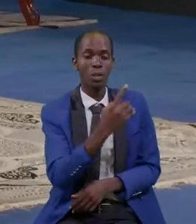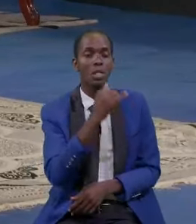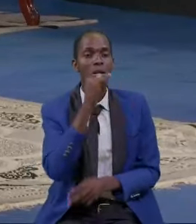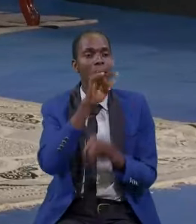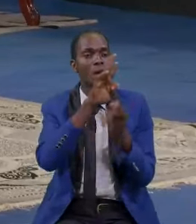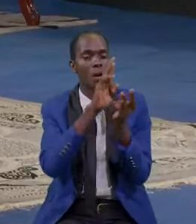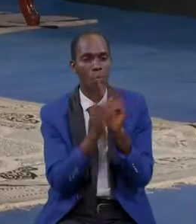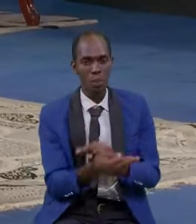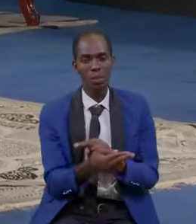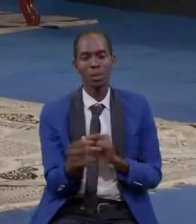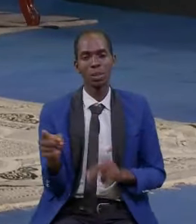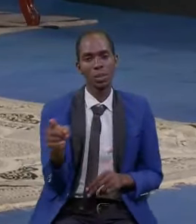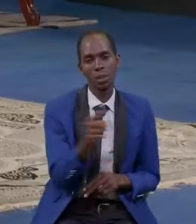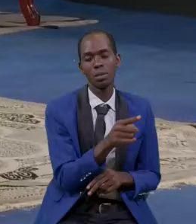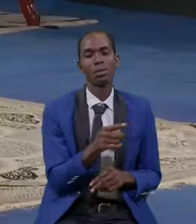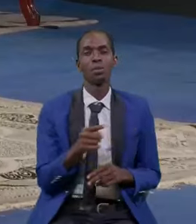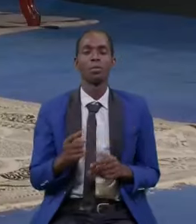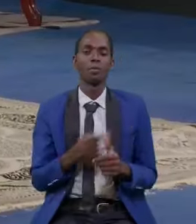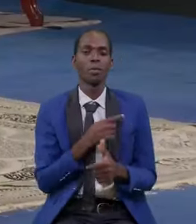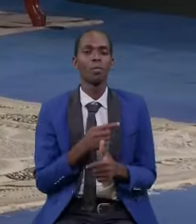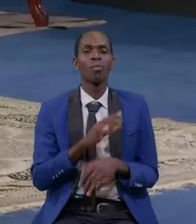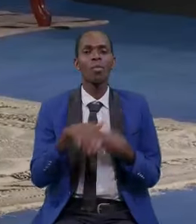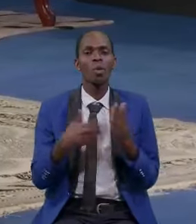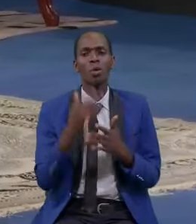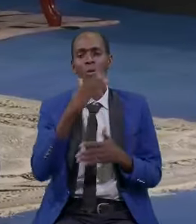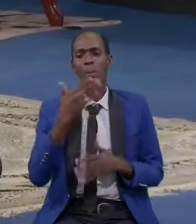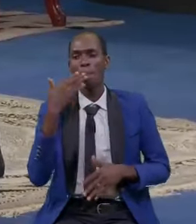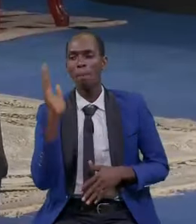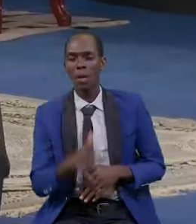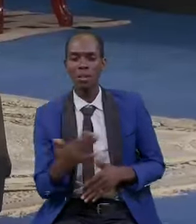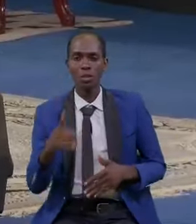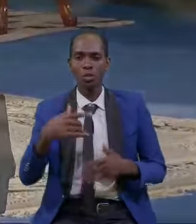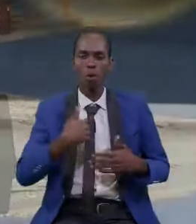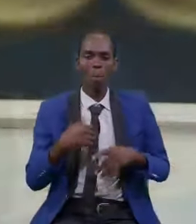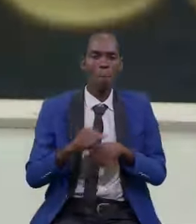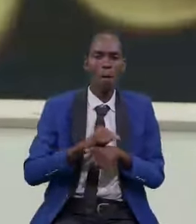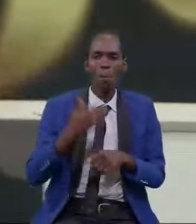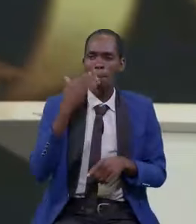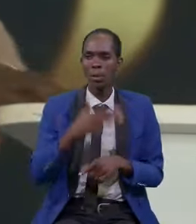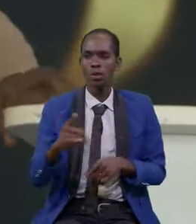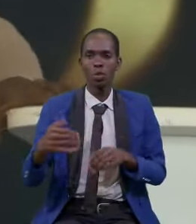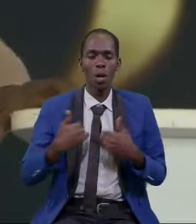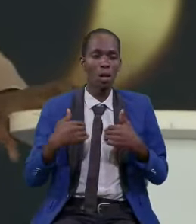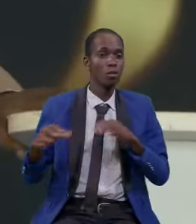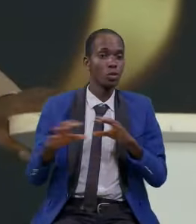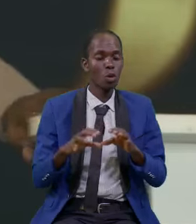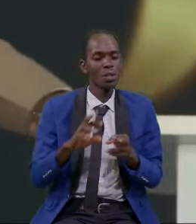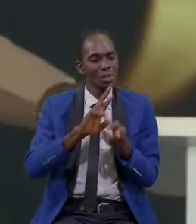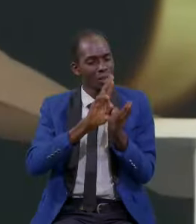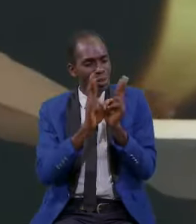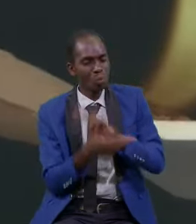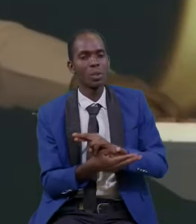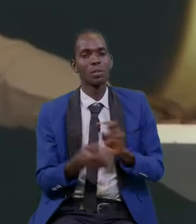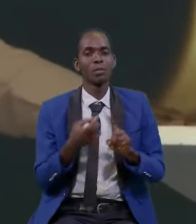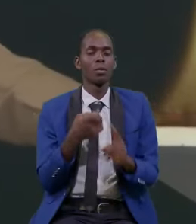Every evil sin you practice, every evil thing you've done, repent ye, therefore. And then he says, and